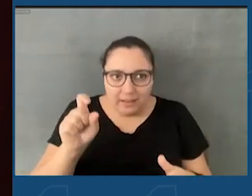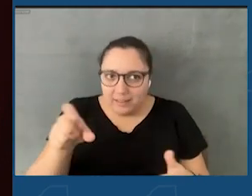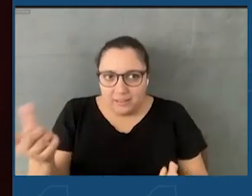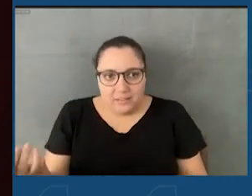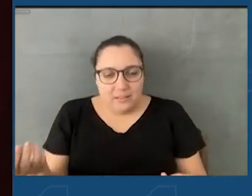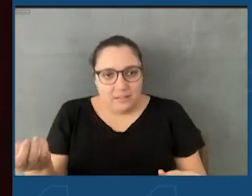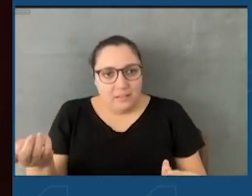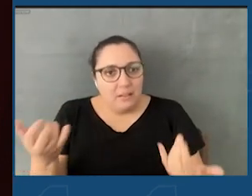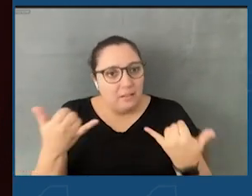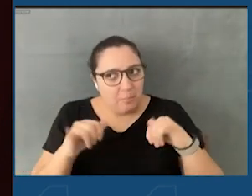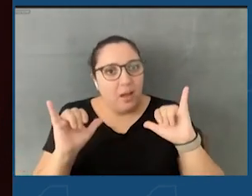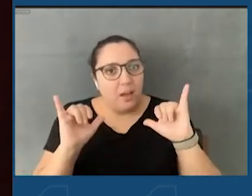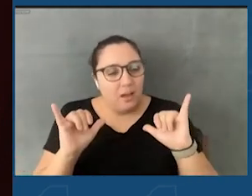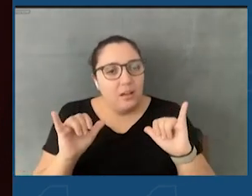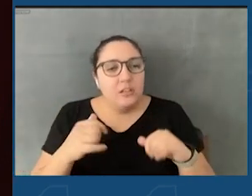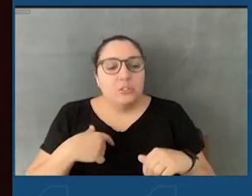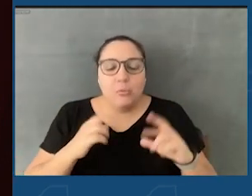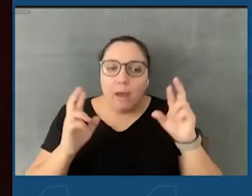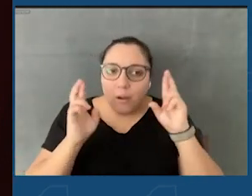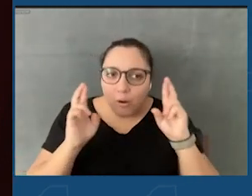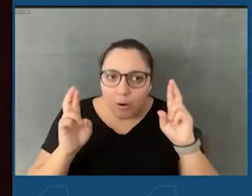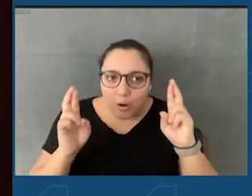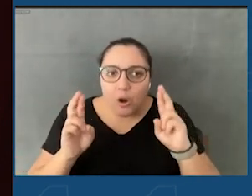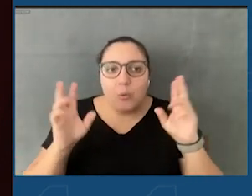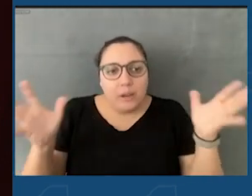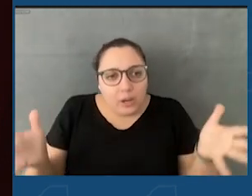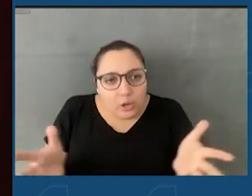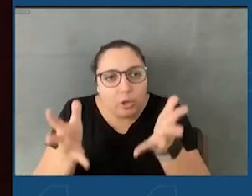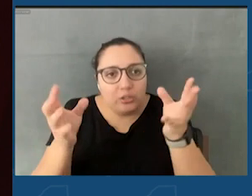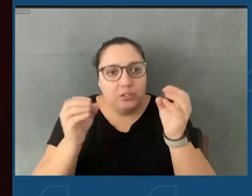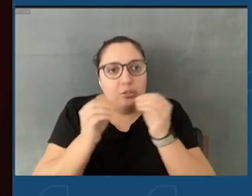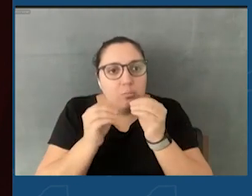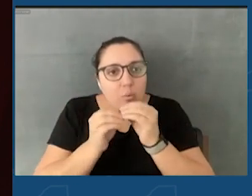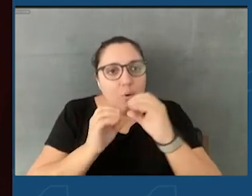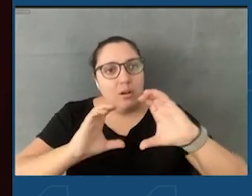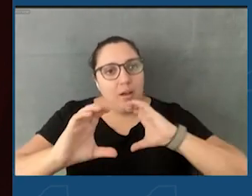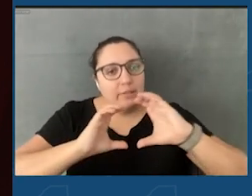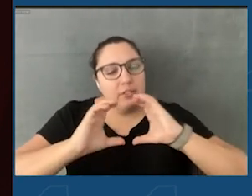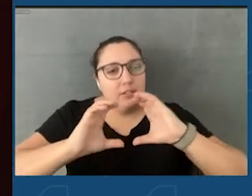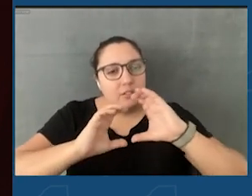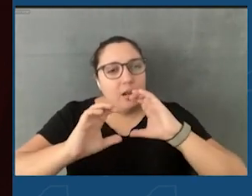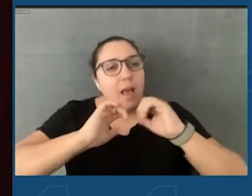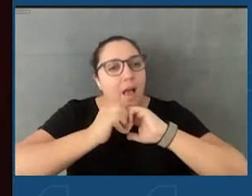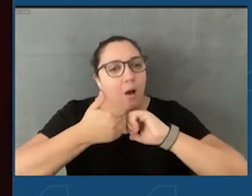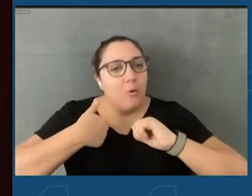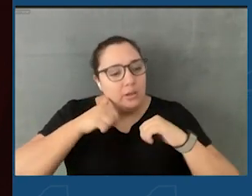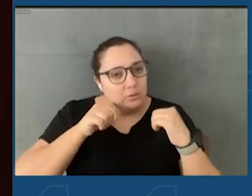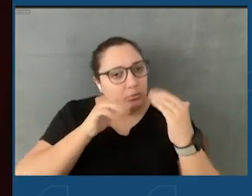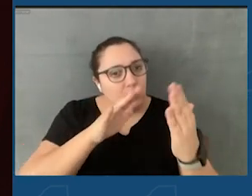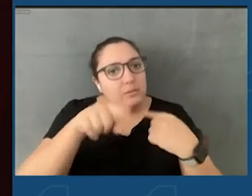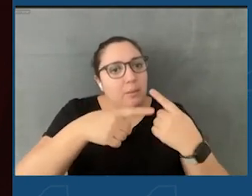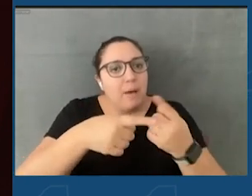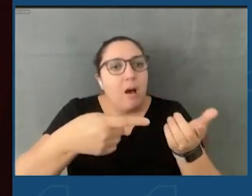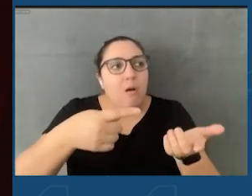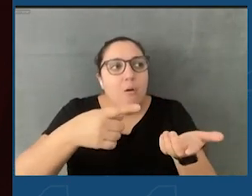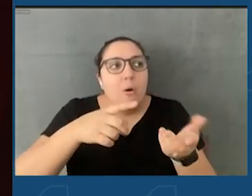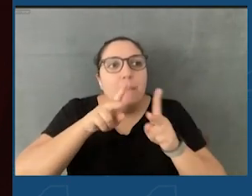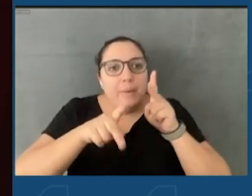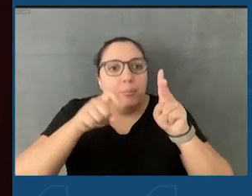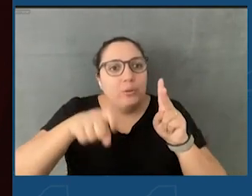We have been successful over the last 10 years in creating or renovating 1,500 units of